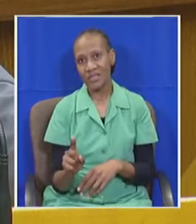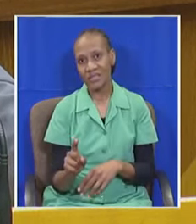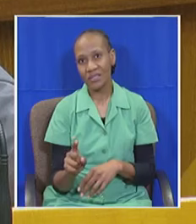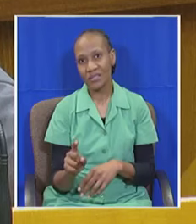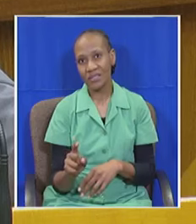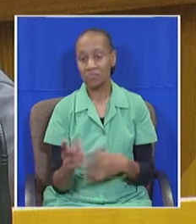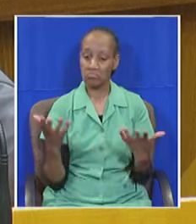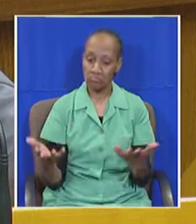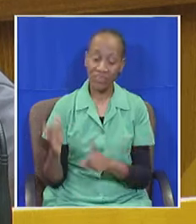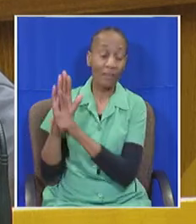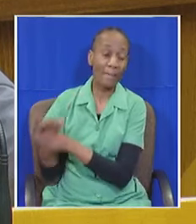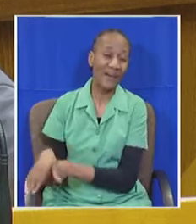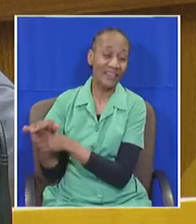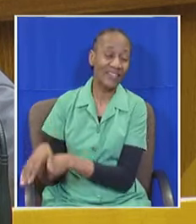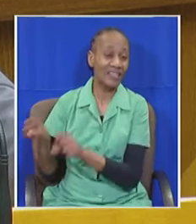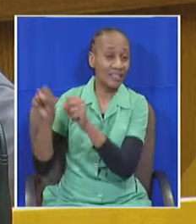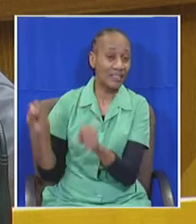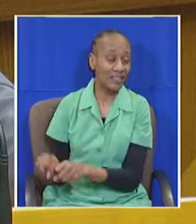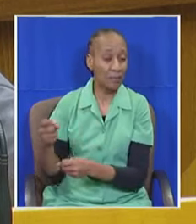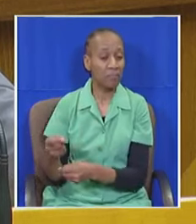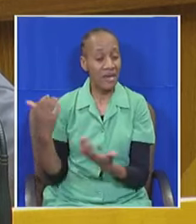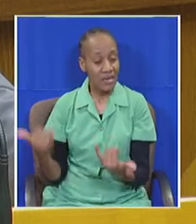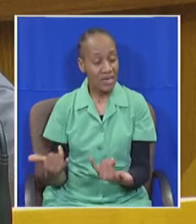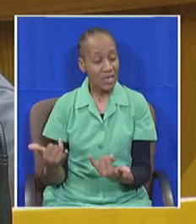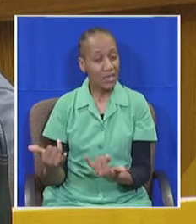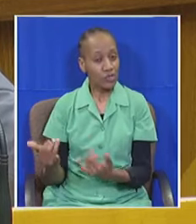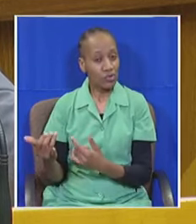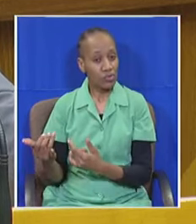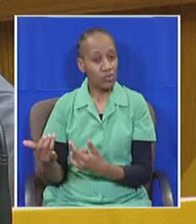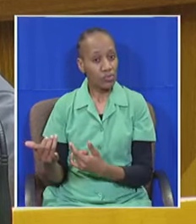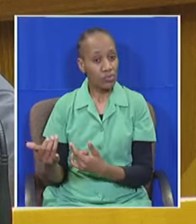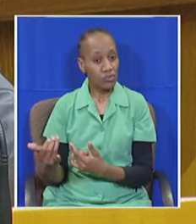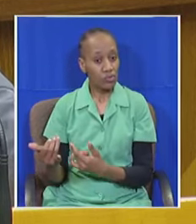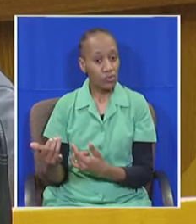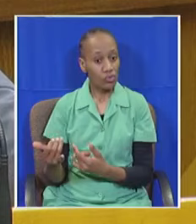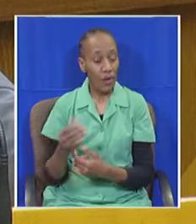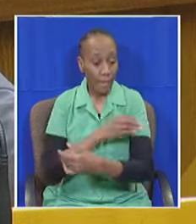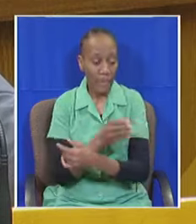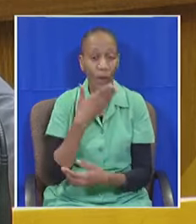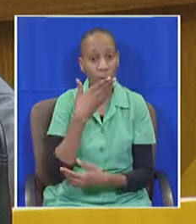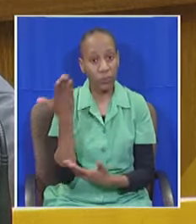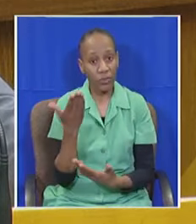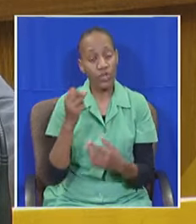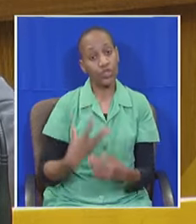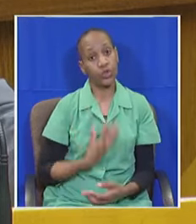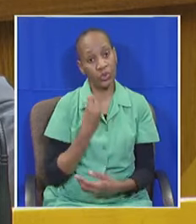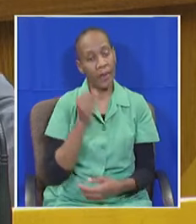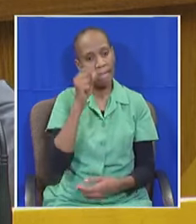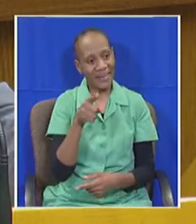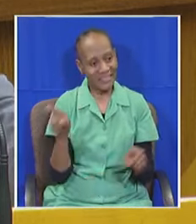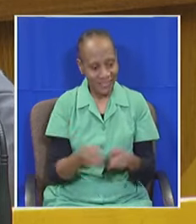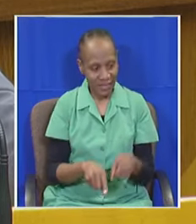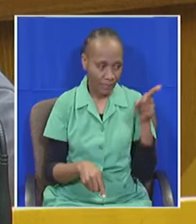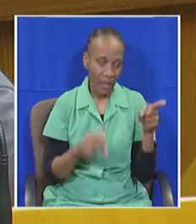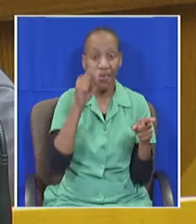whilst colonialism and apartheid has placed young black South Africans in a state of economic disempowerment, it is the ANC government that has kept